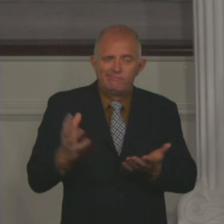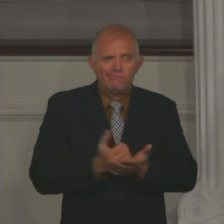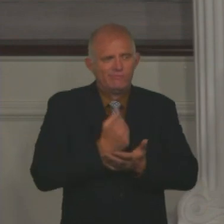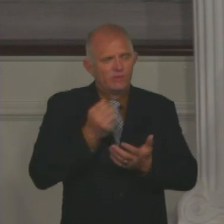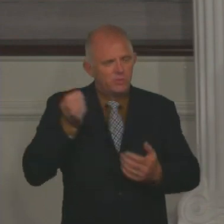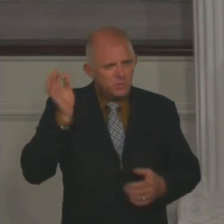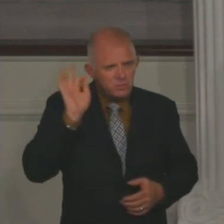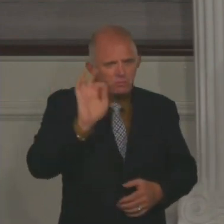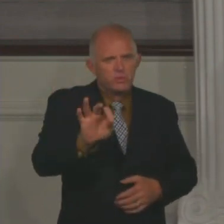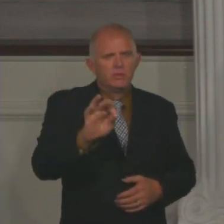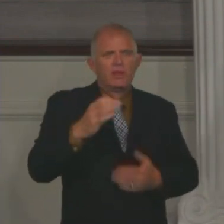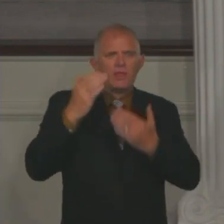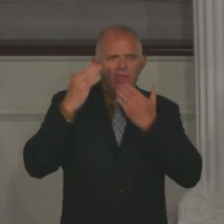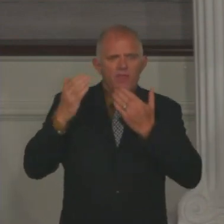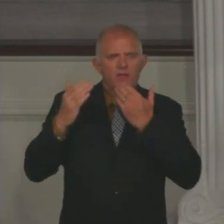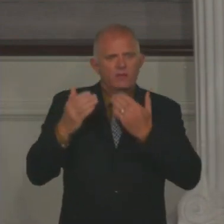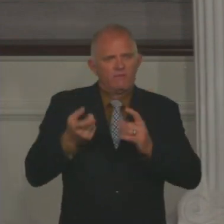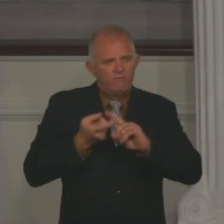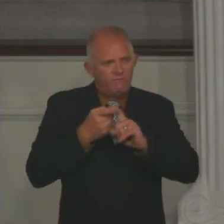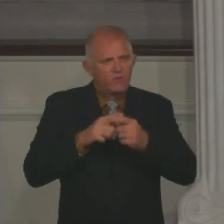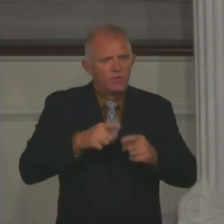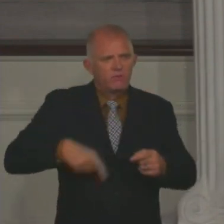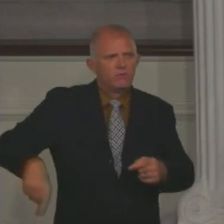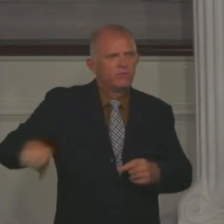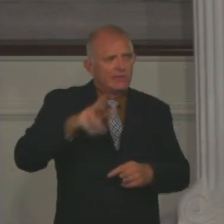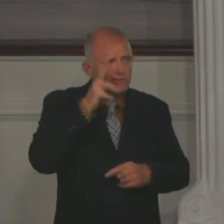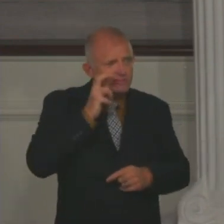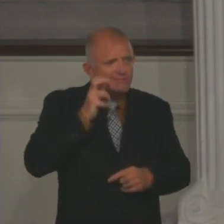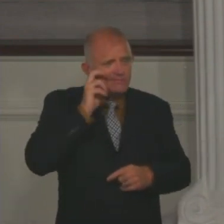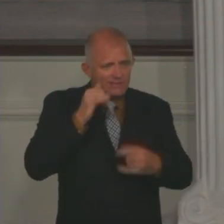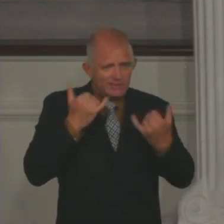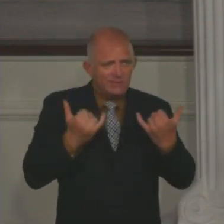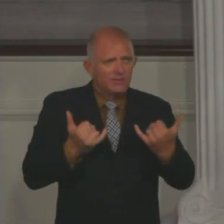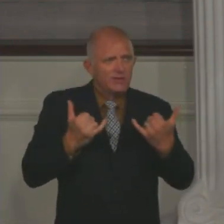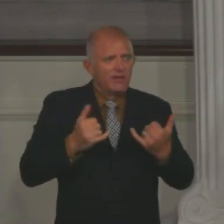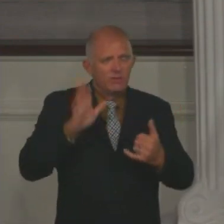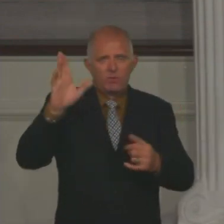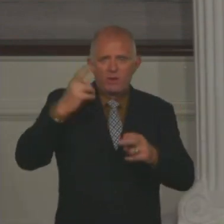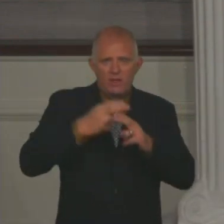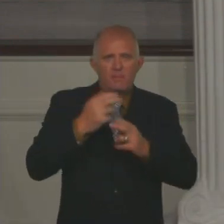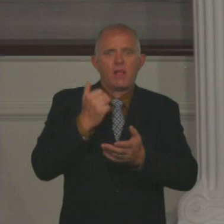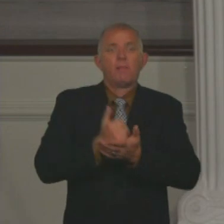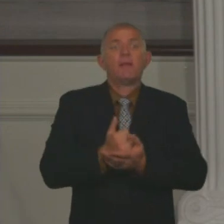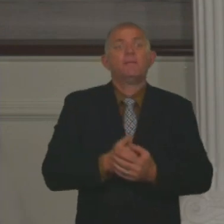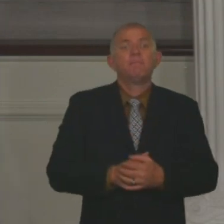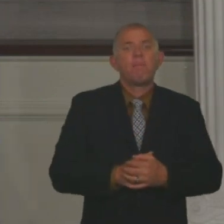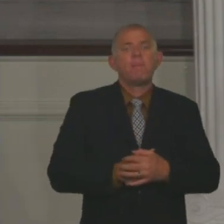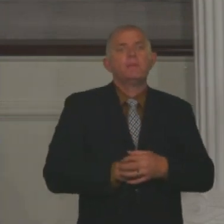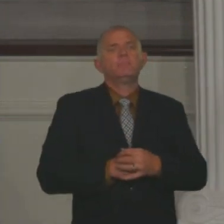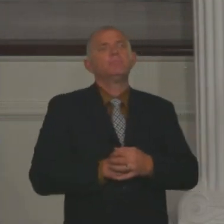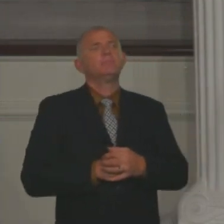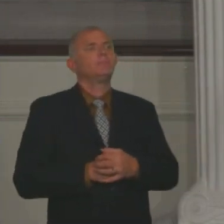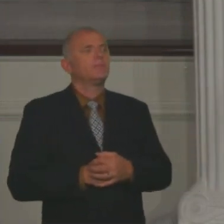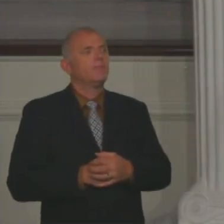Thank you for sweet friends who would listen. In Jesus' name, amen. So I was thinking about Hiles Anderson College is a place where there's been a